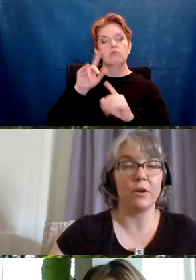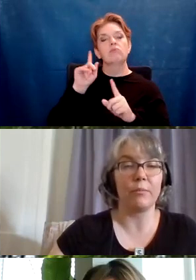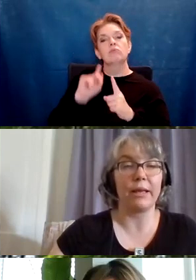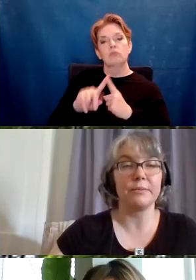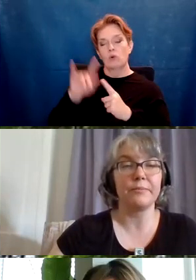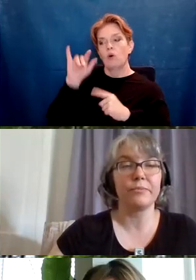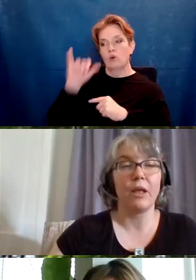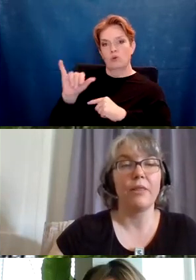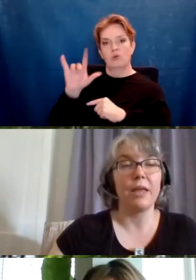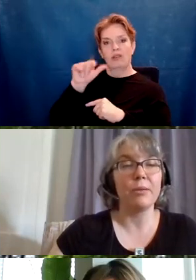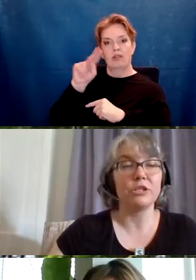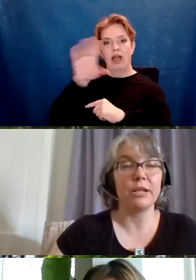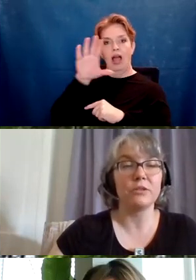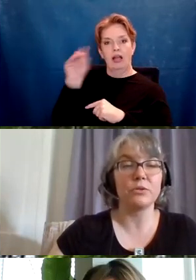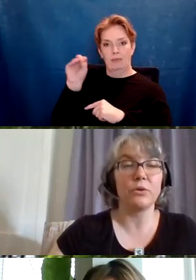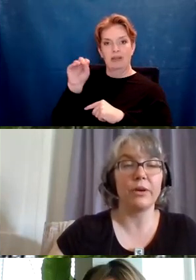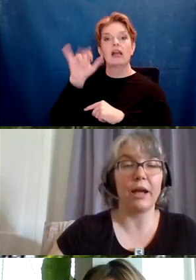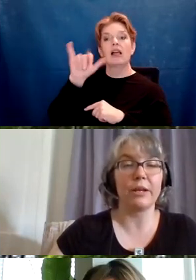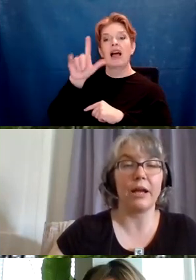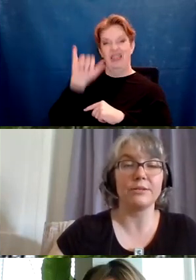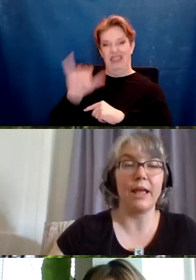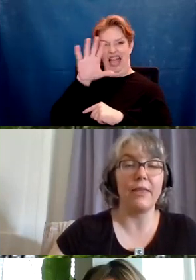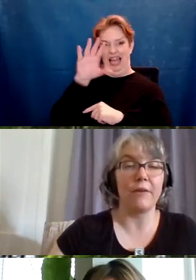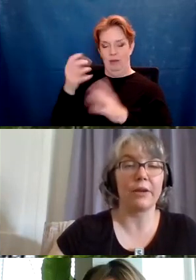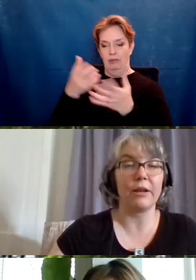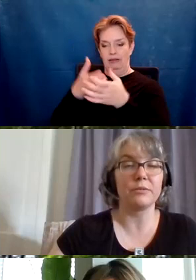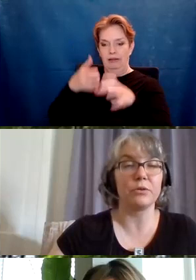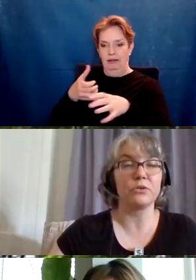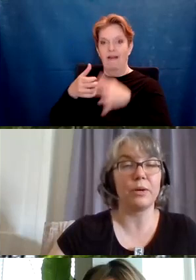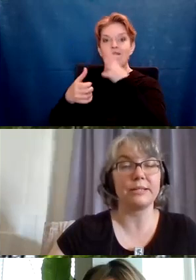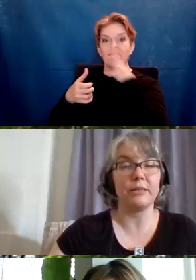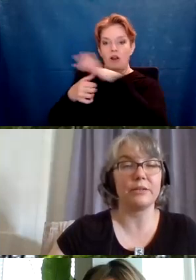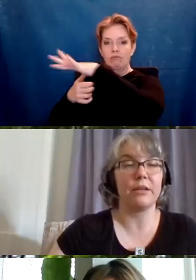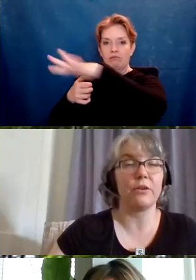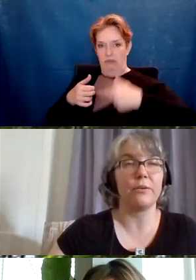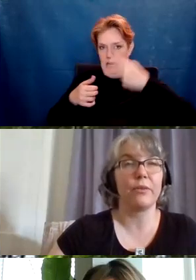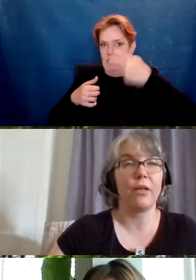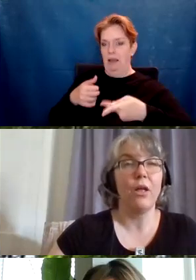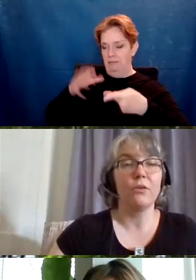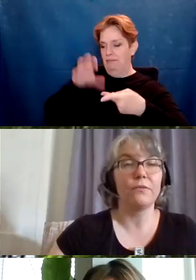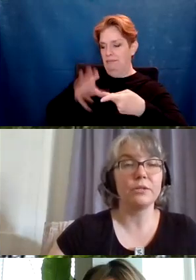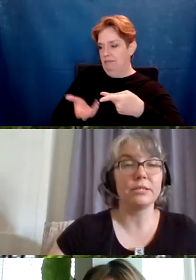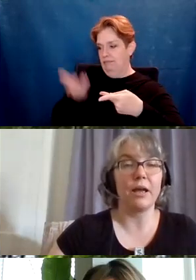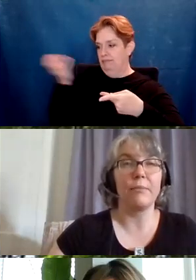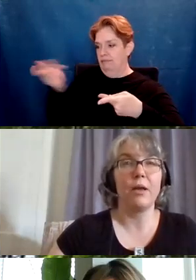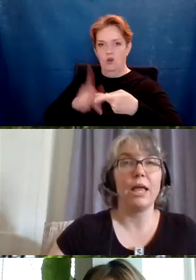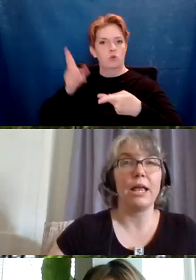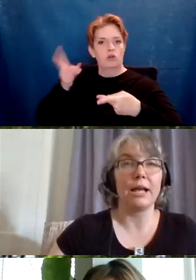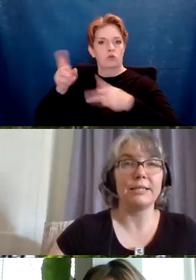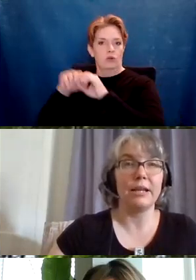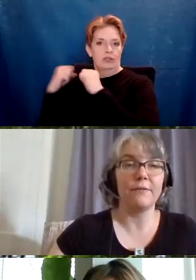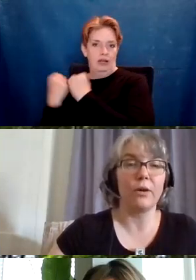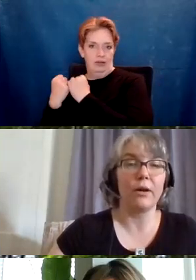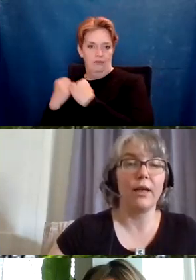acres of farmland. The APHN has restored African House and the African House murals twice in their tenure. The first time